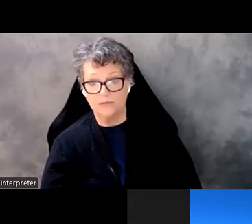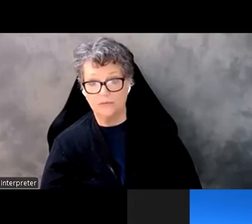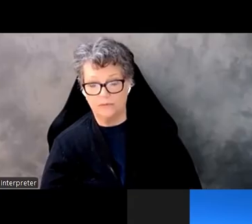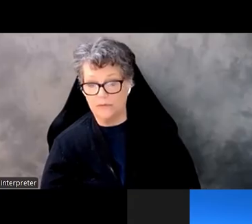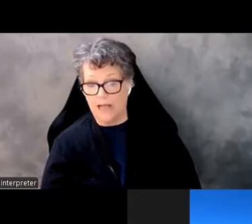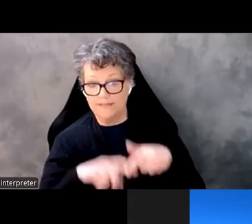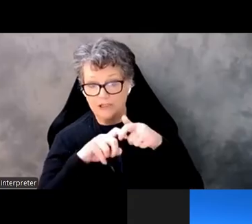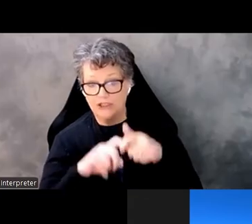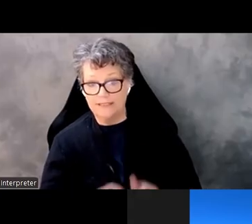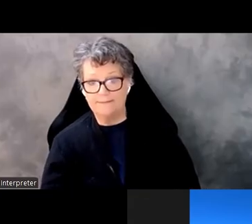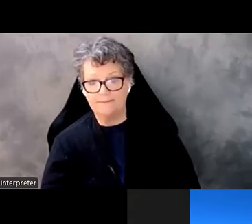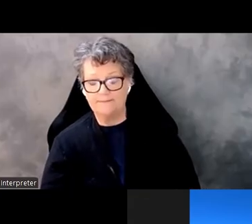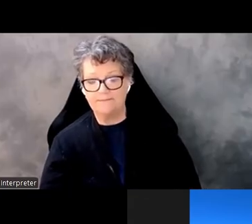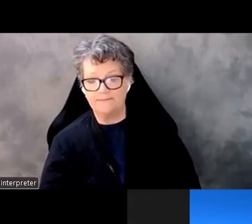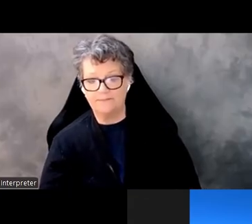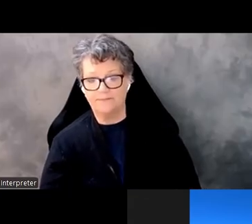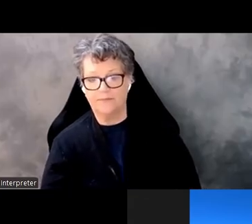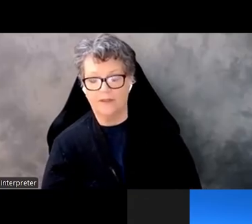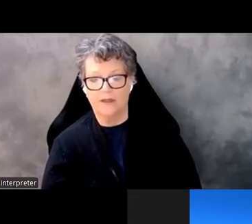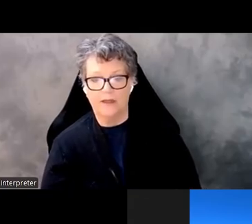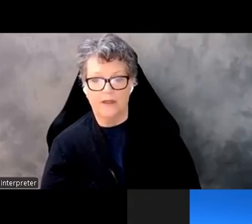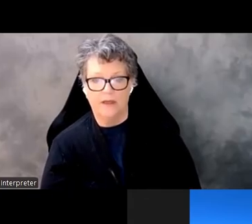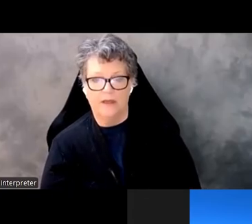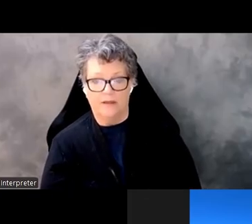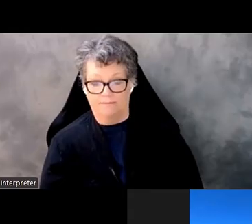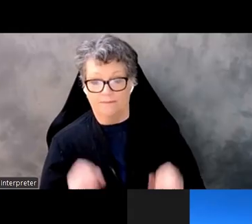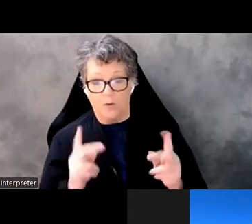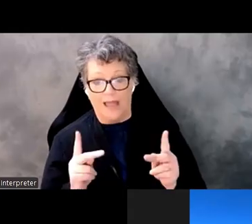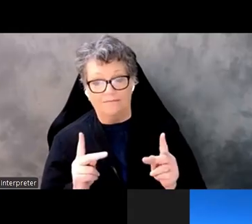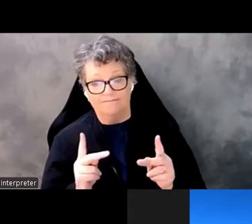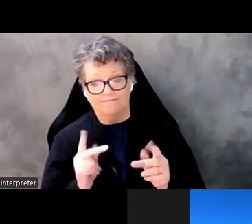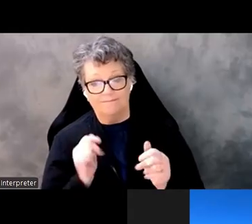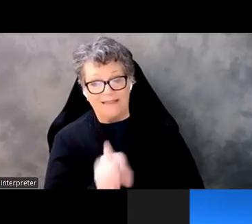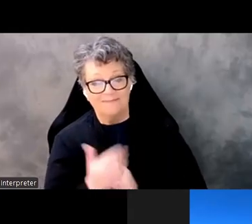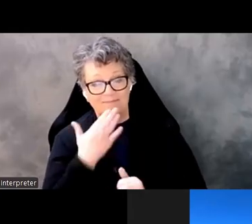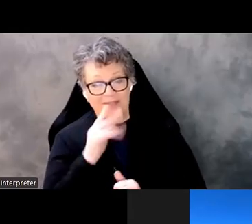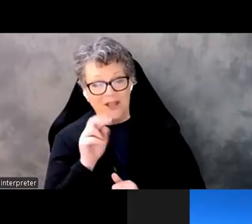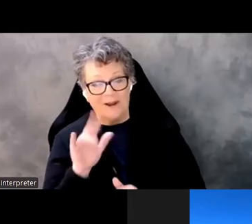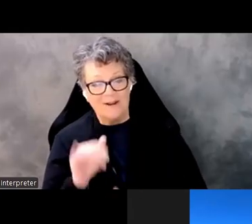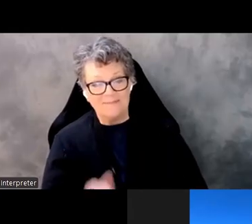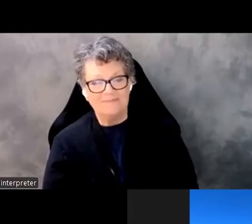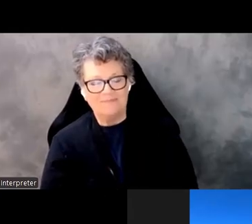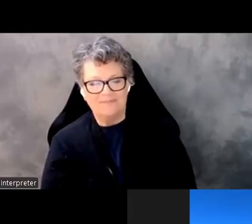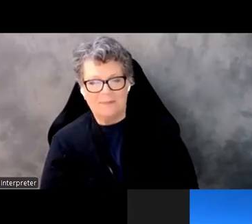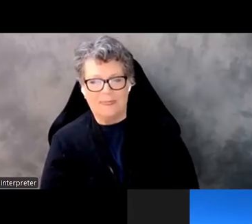Any abstentions? All right, the motion carries. Thanks, Barry. Thank you.